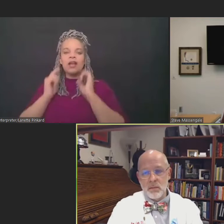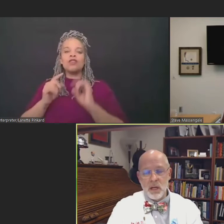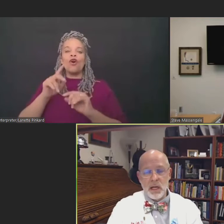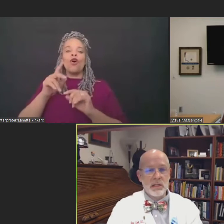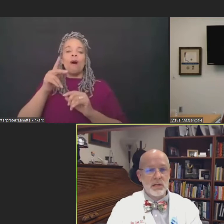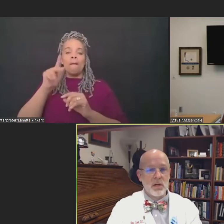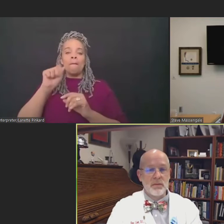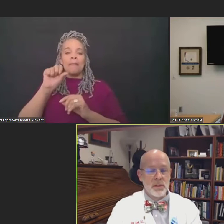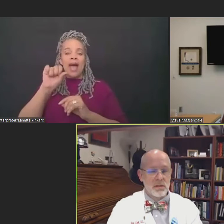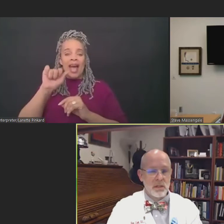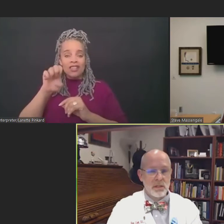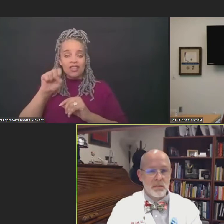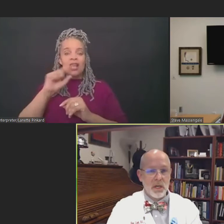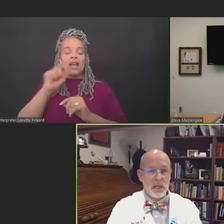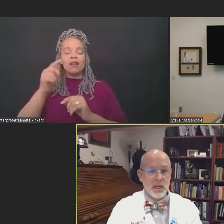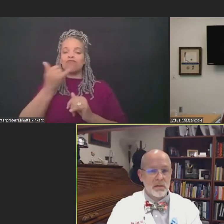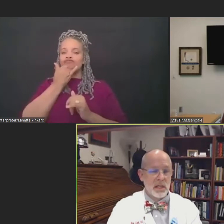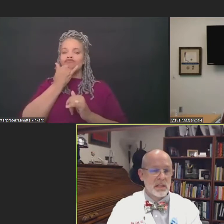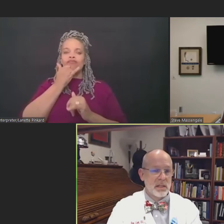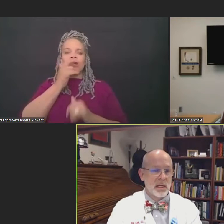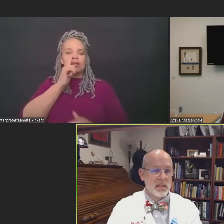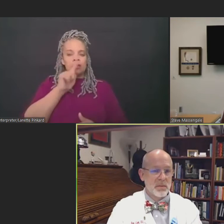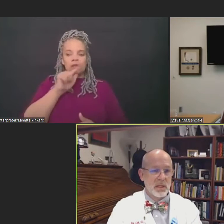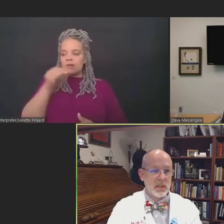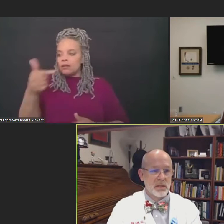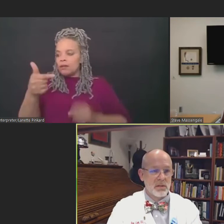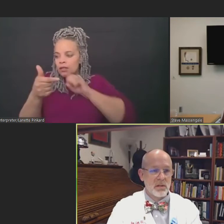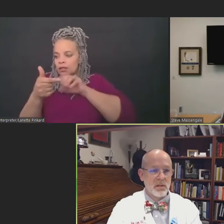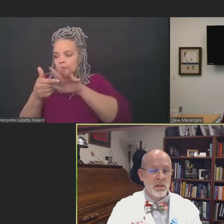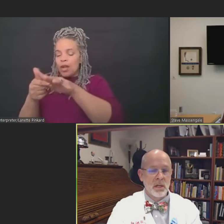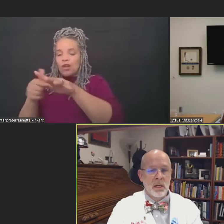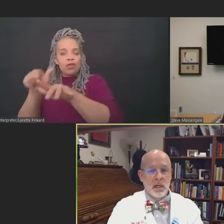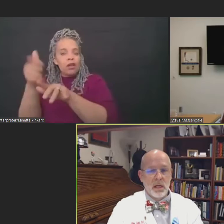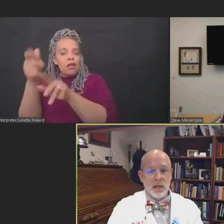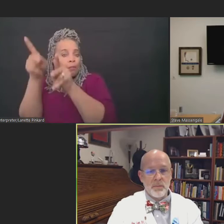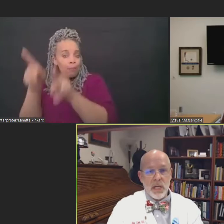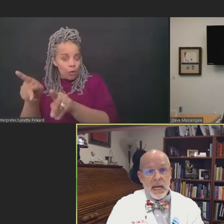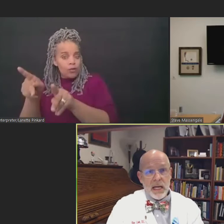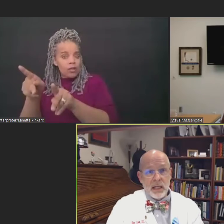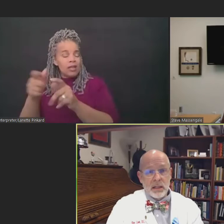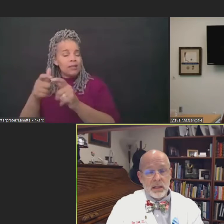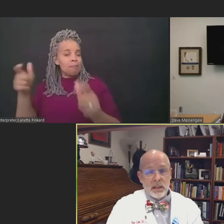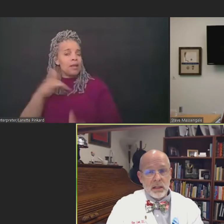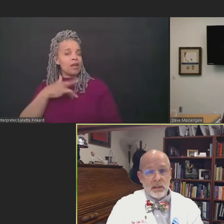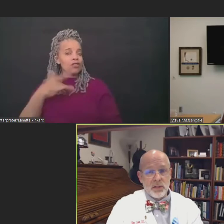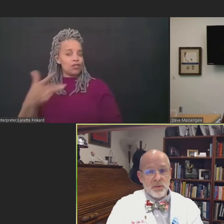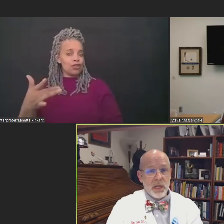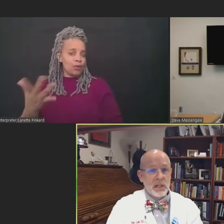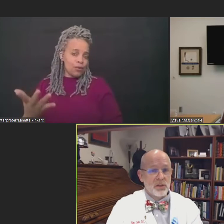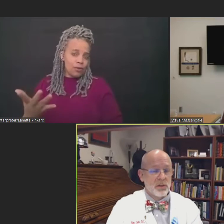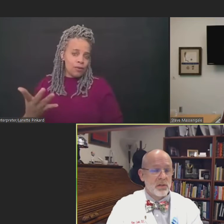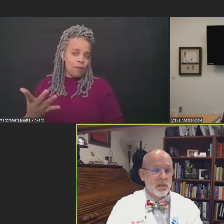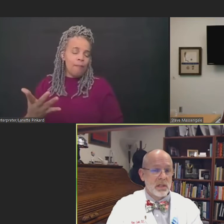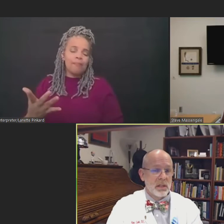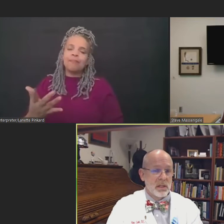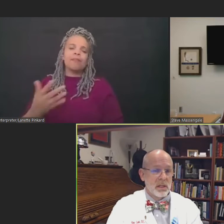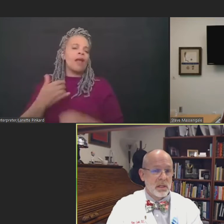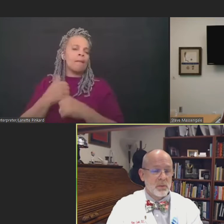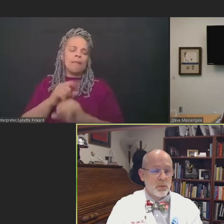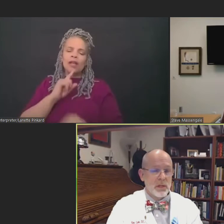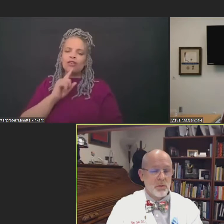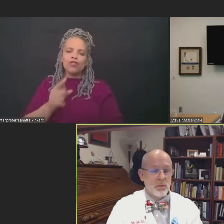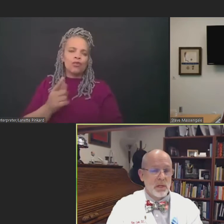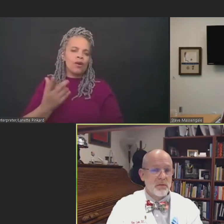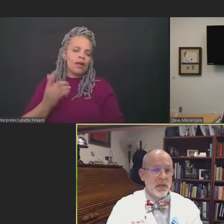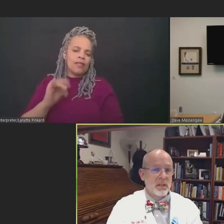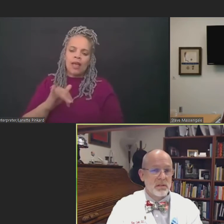and hand it off to somebody else. That's the biggest concern. And just making sure that